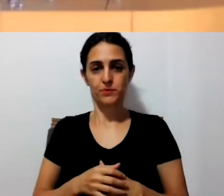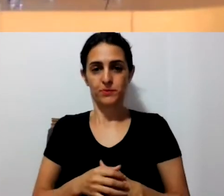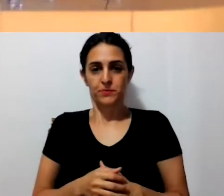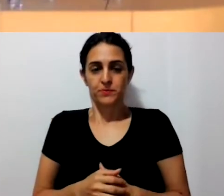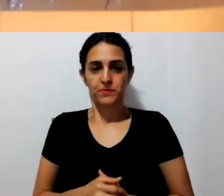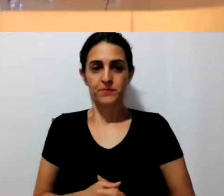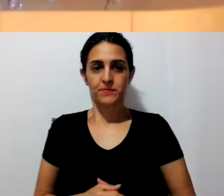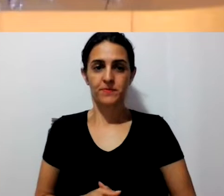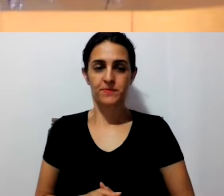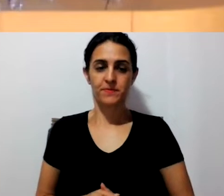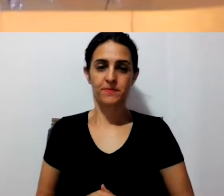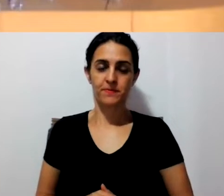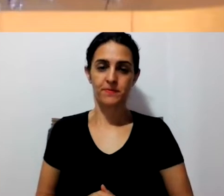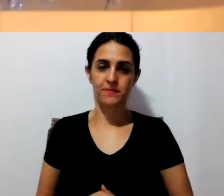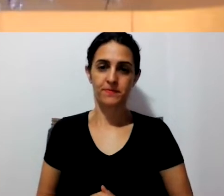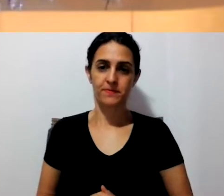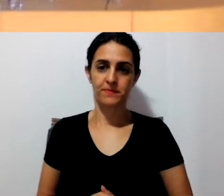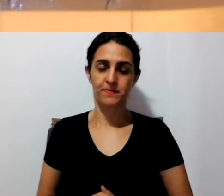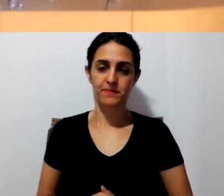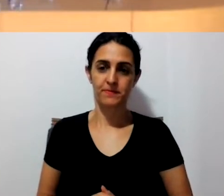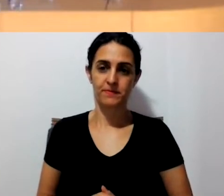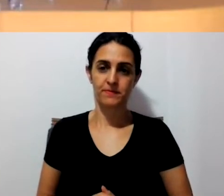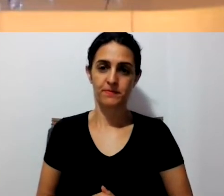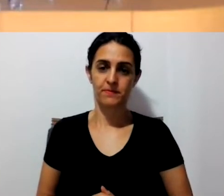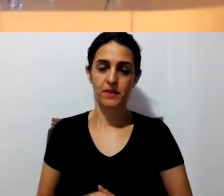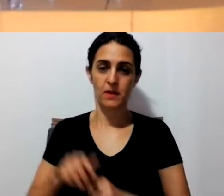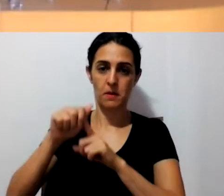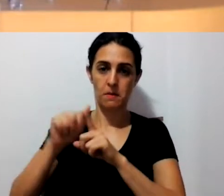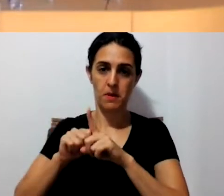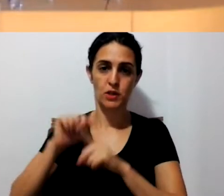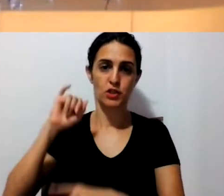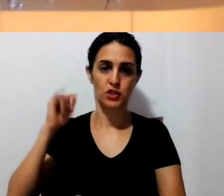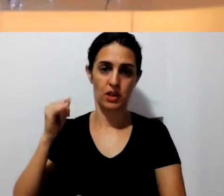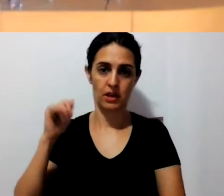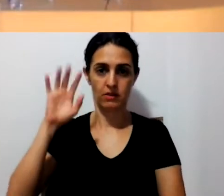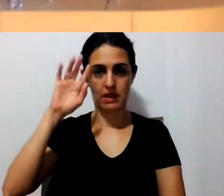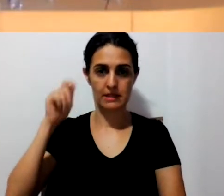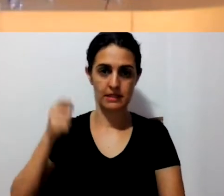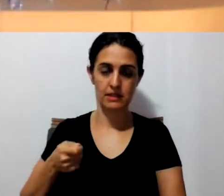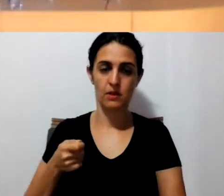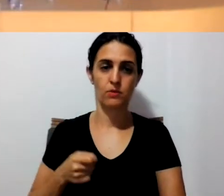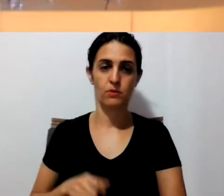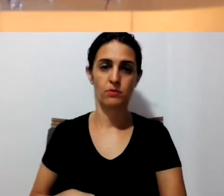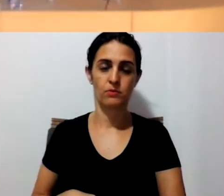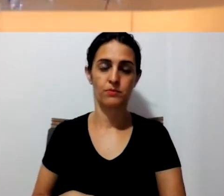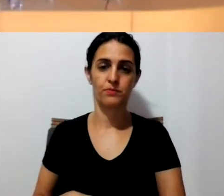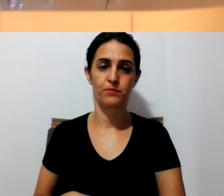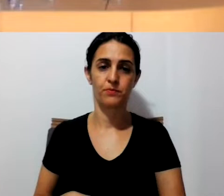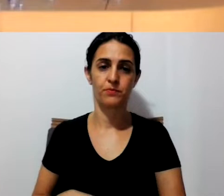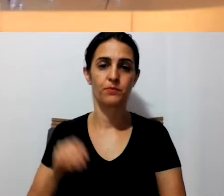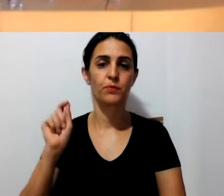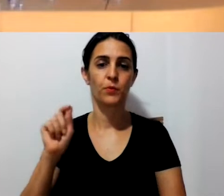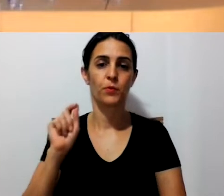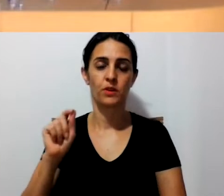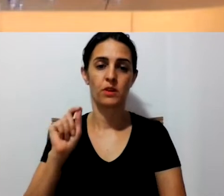then we will have initial discussions how to implement these roadmaps with Brazil. And Brazil